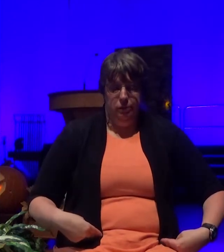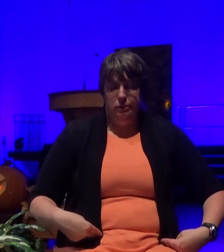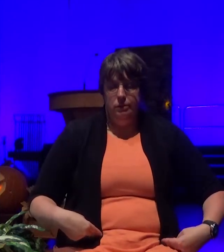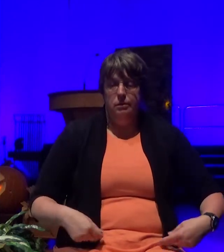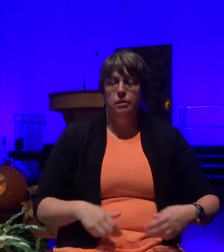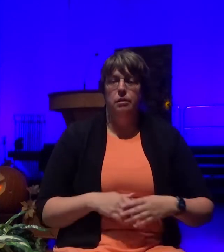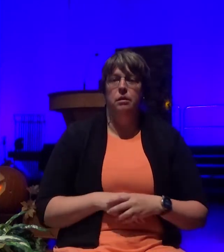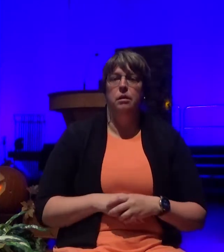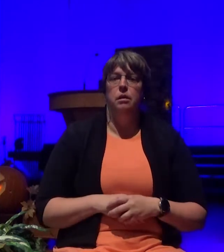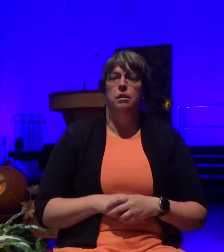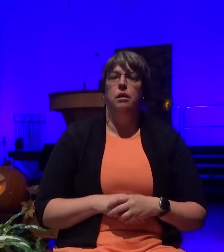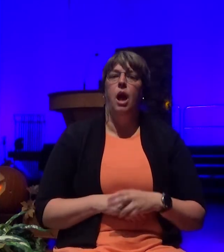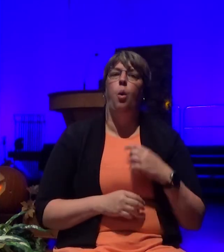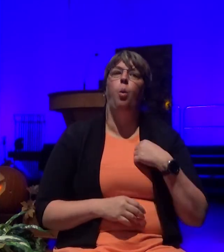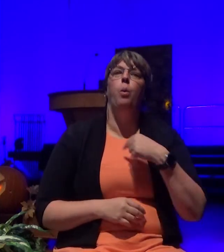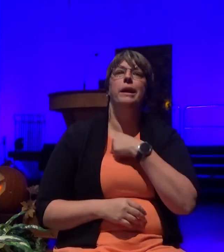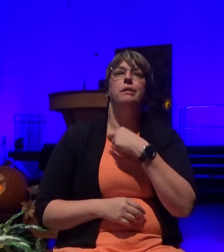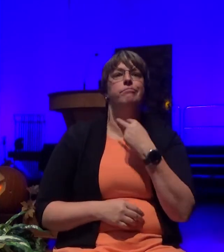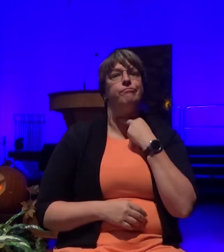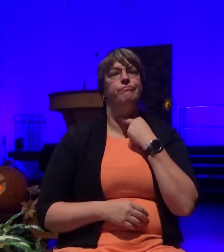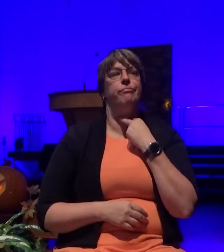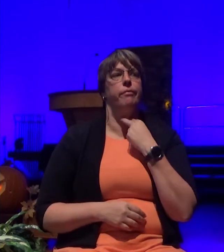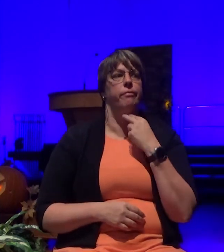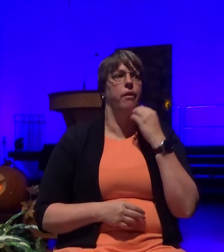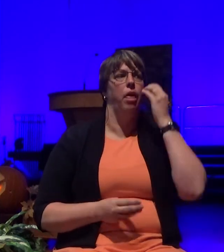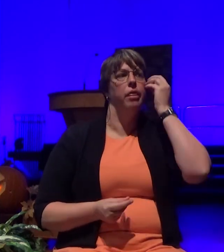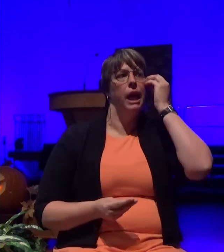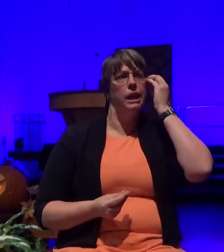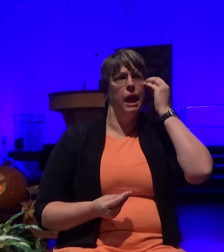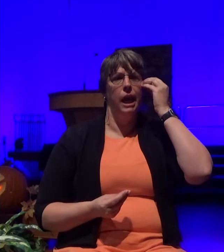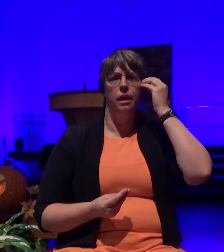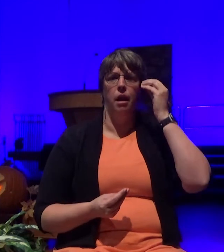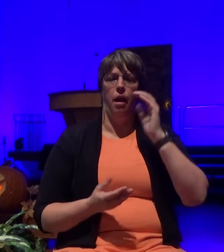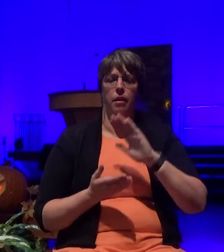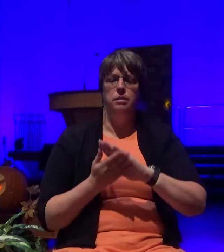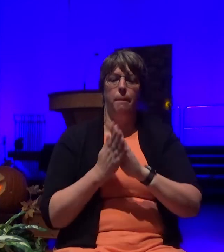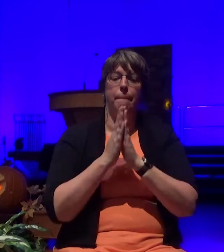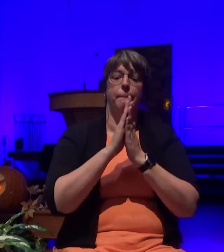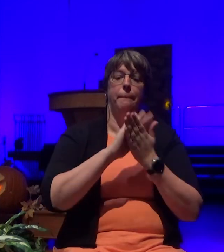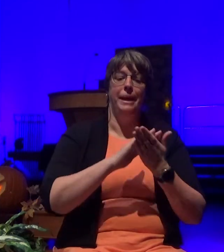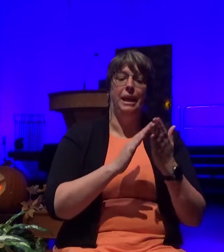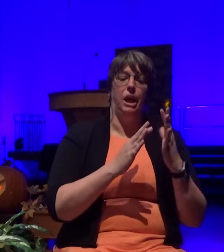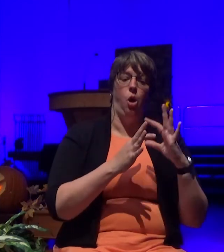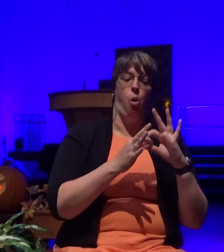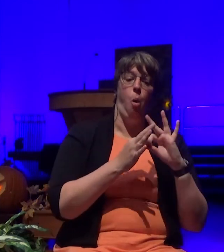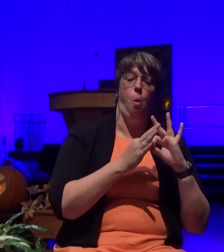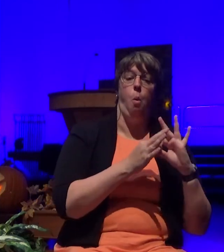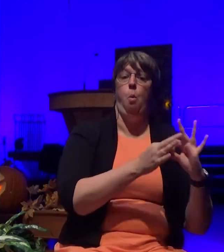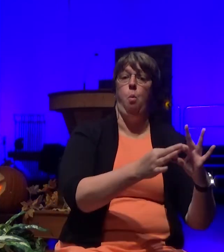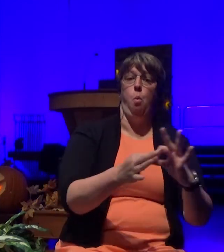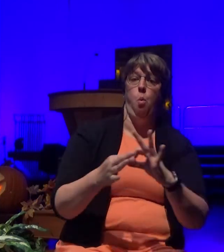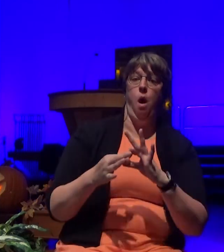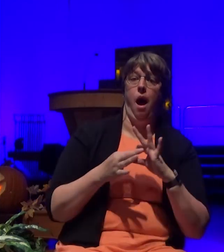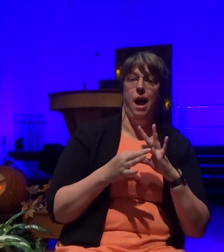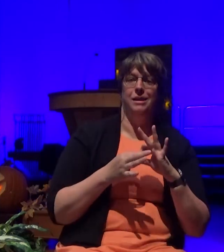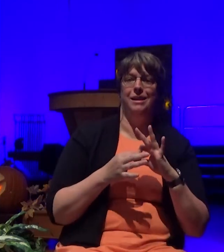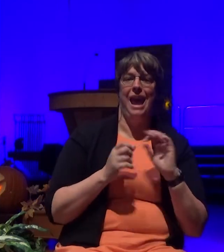we get trapped in thinking that to be one means that everybody has to be like me.